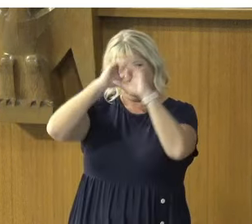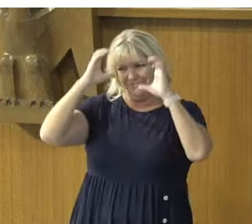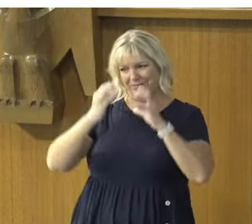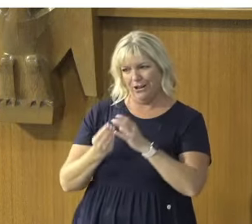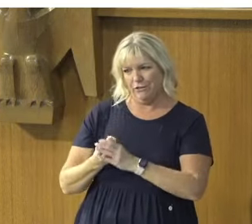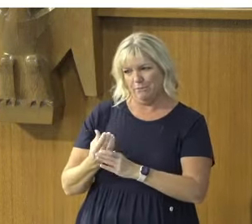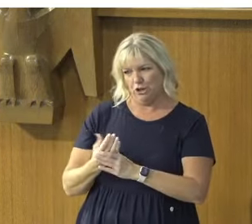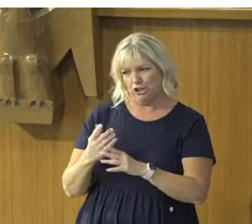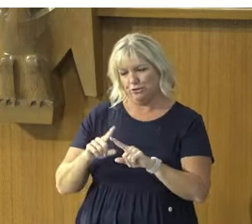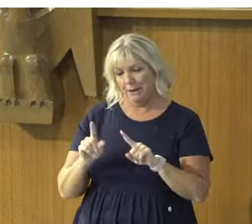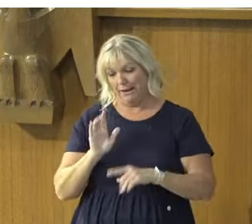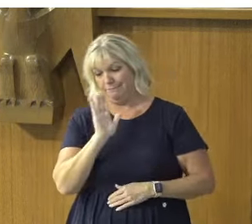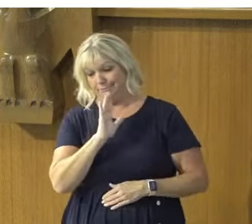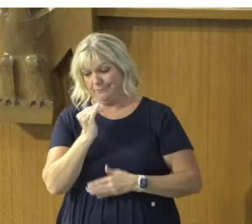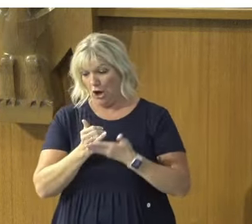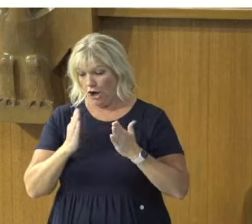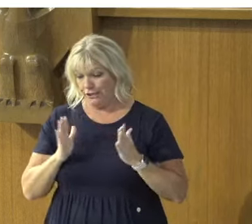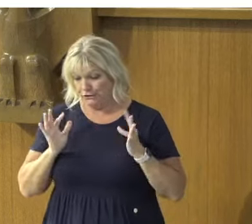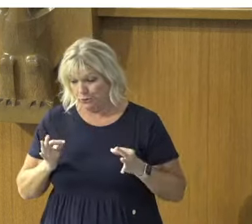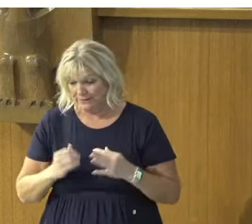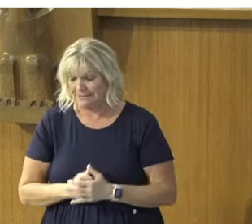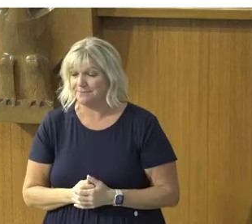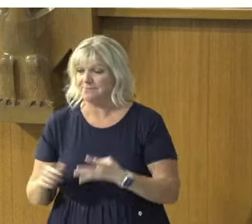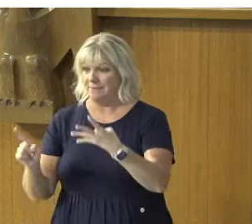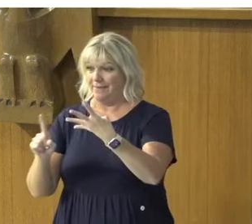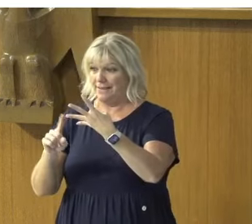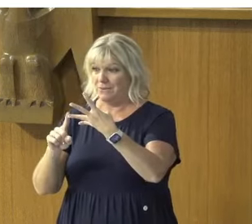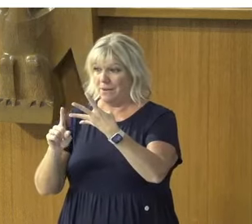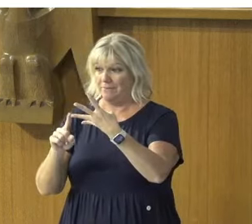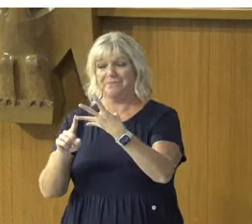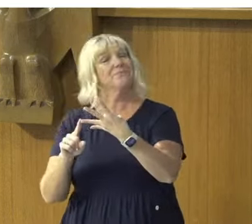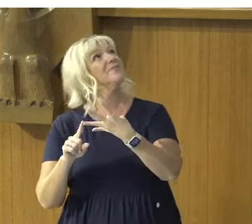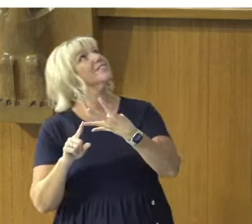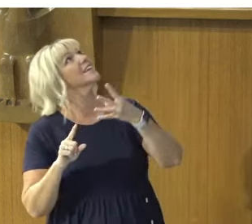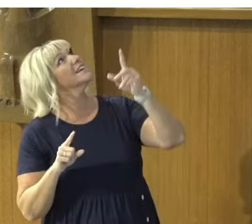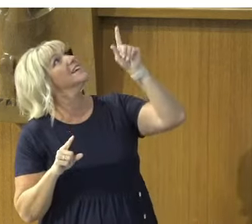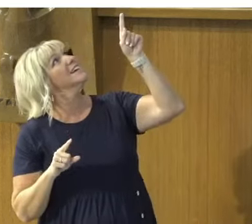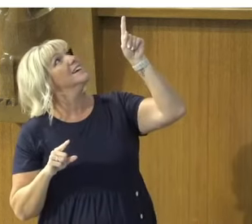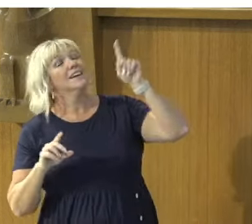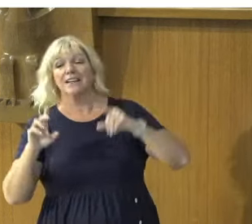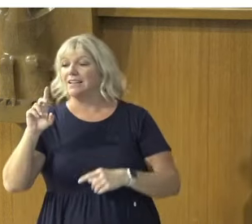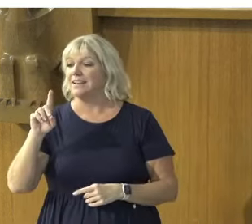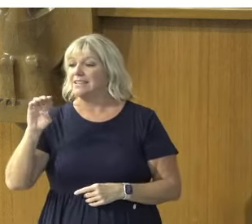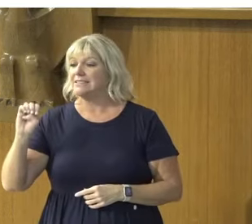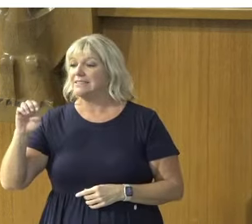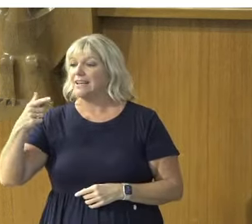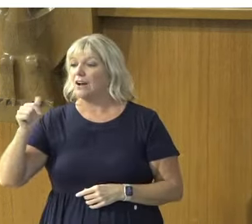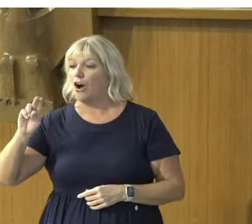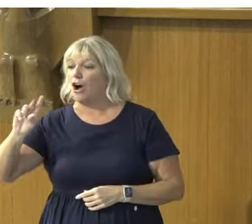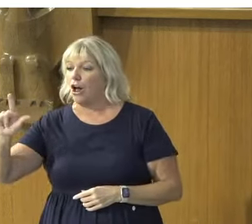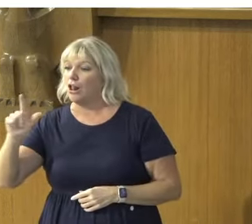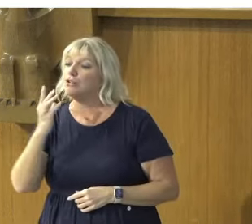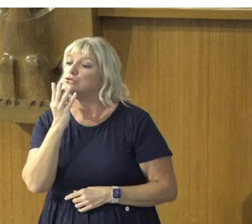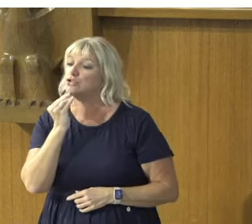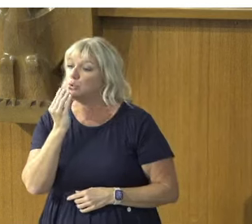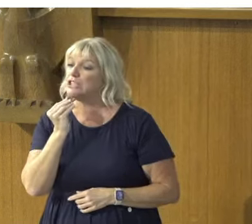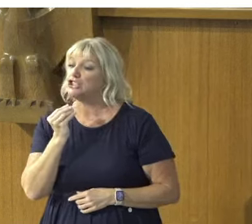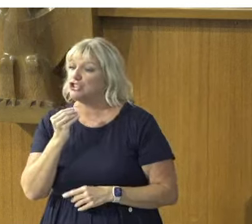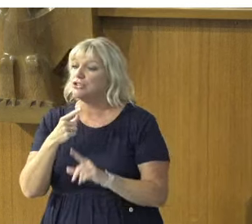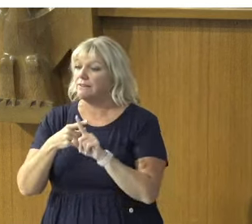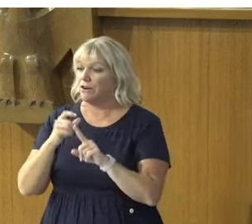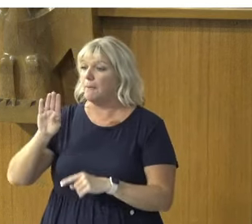you know, artist's choice. The third depiction is by Mark Chagall. He is a Jewish artist from modern-day Belarus